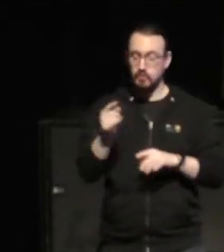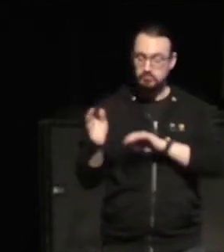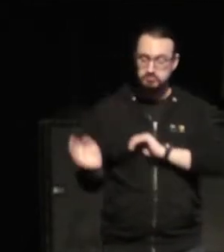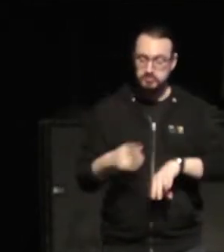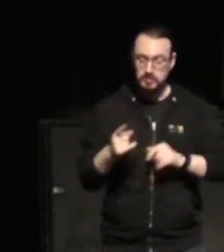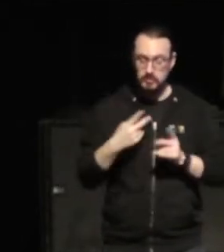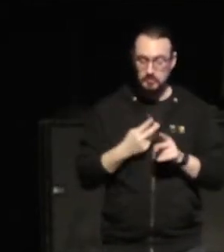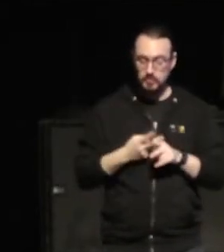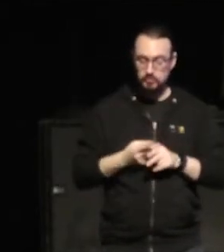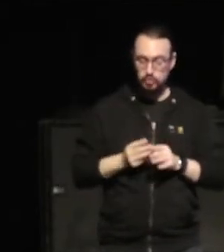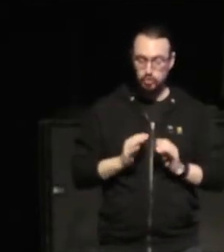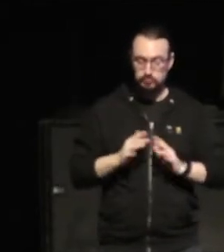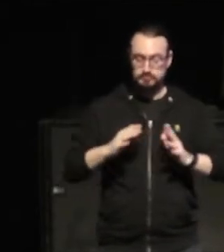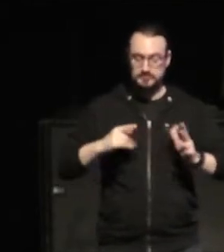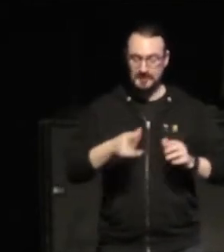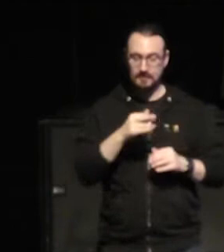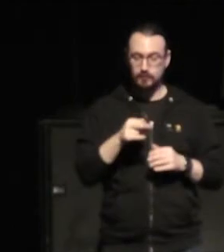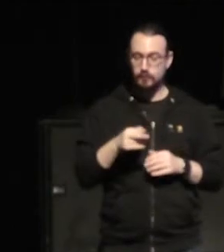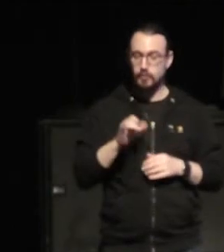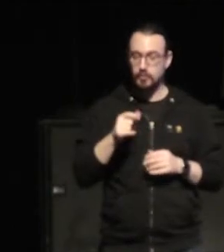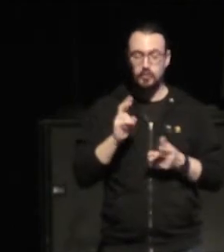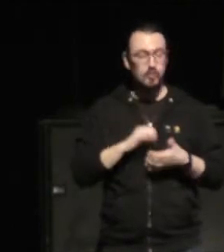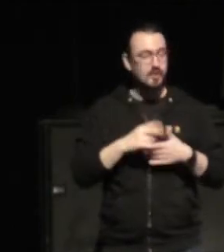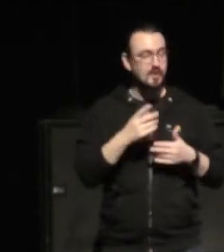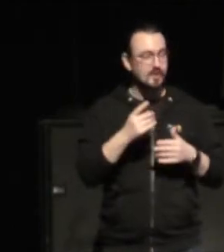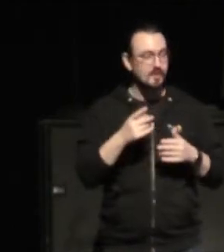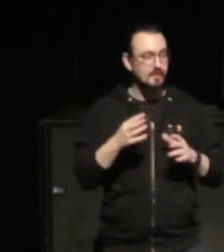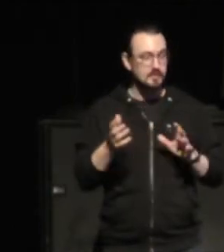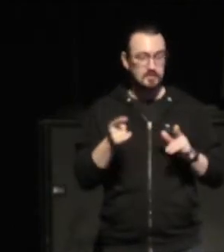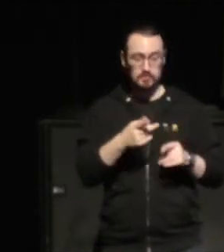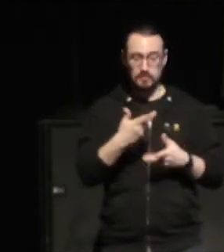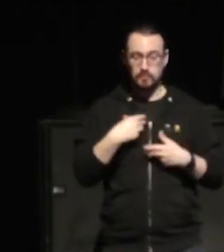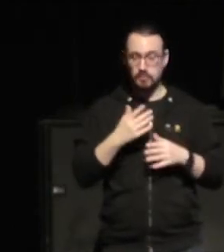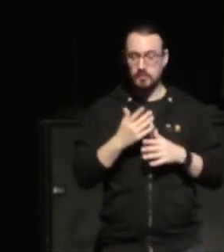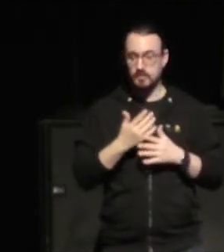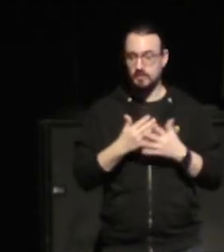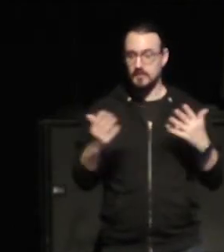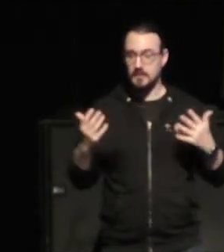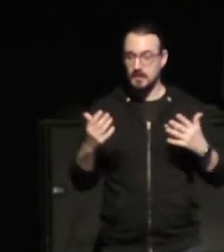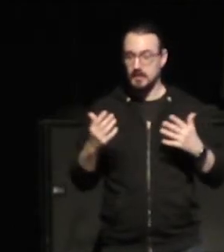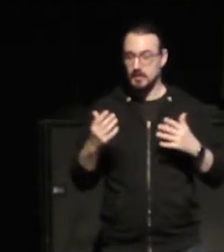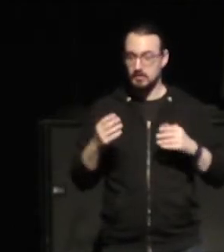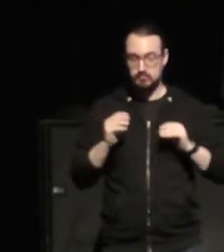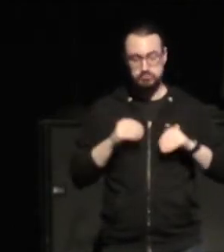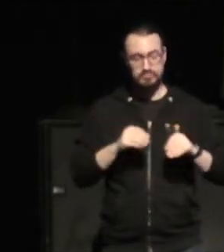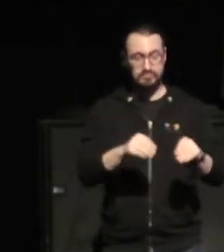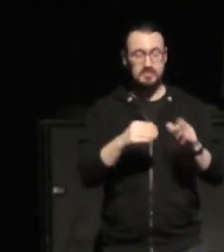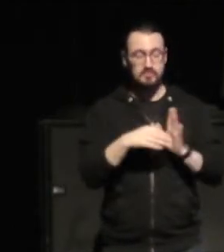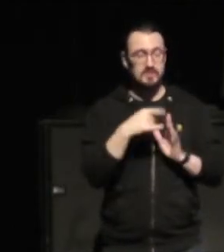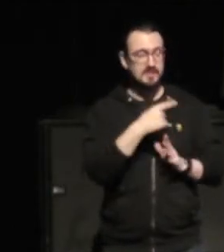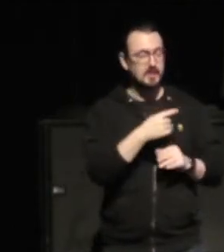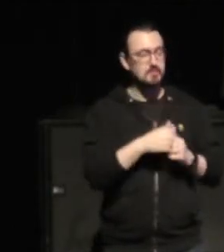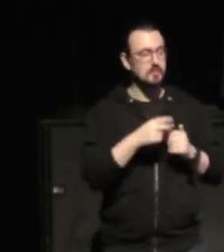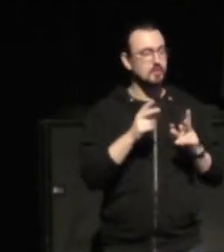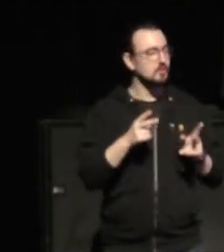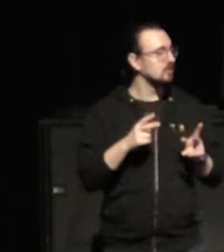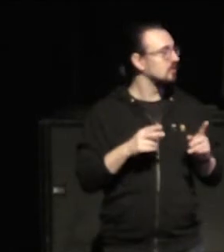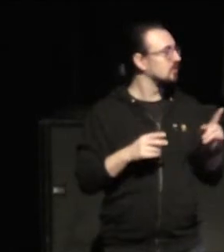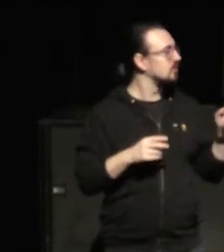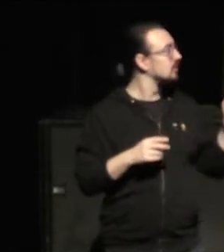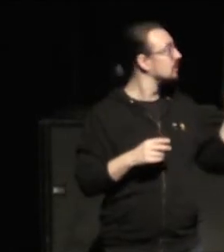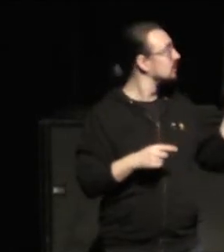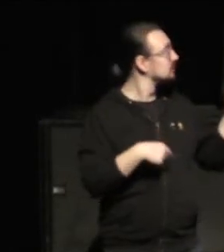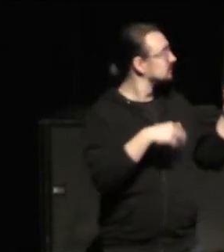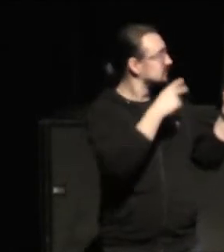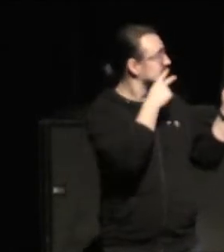it, they multiplied the seed, and those are the seeds that are going to for more than 100 peasants. Although they faced the Idai cyclone,